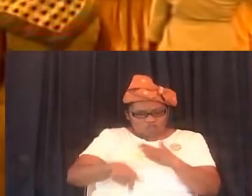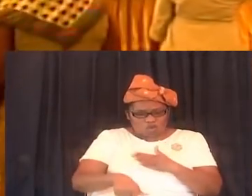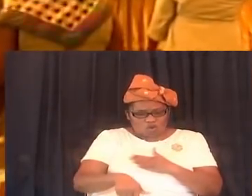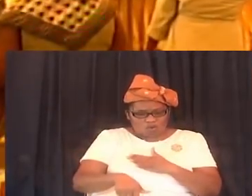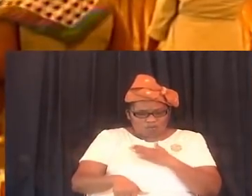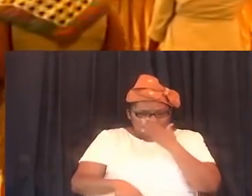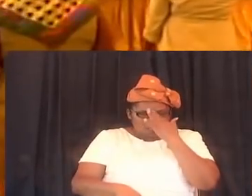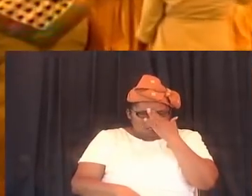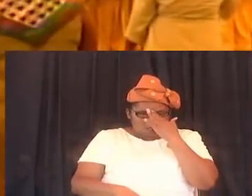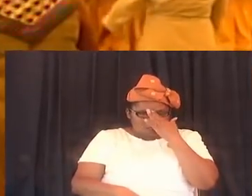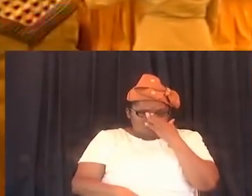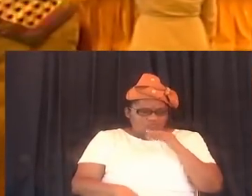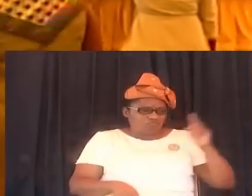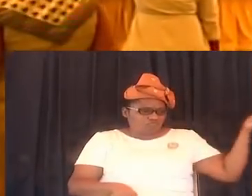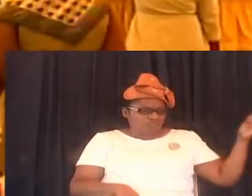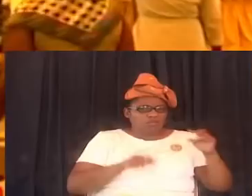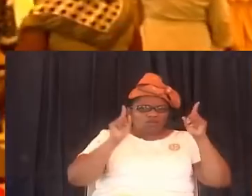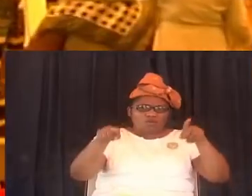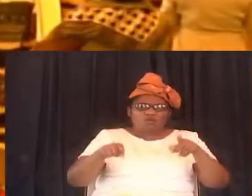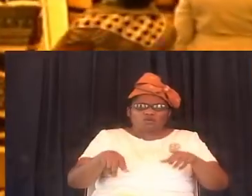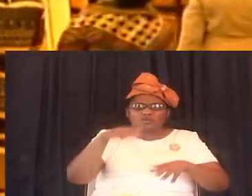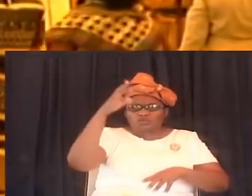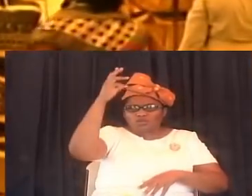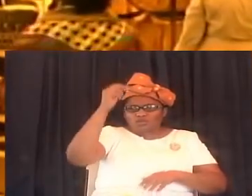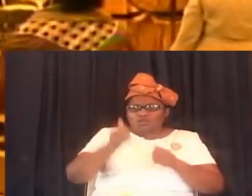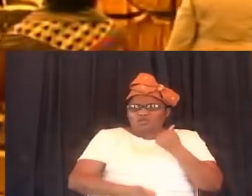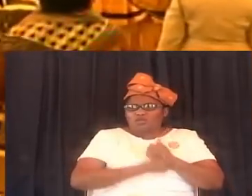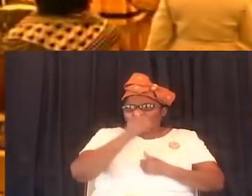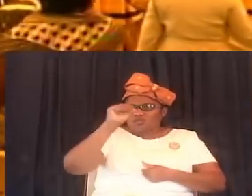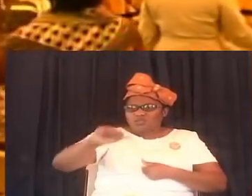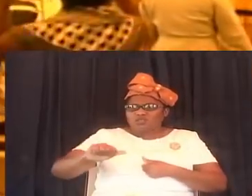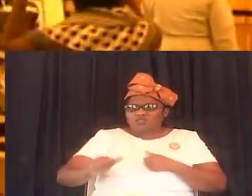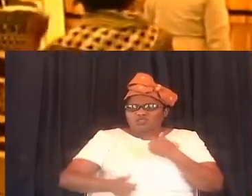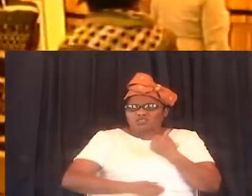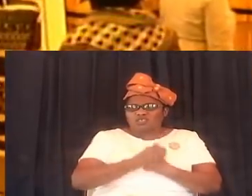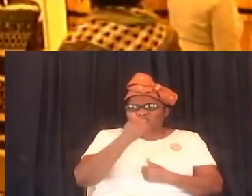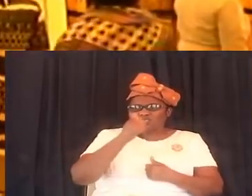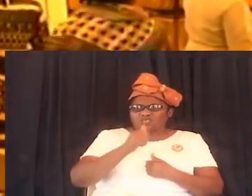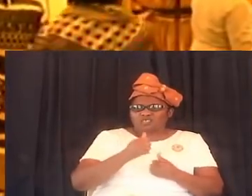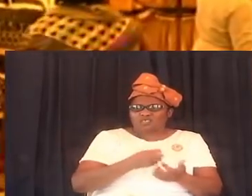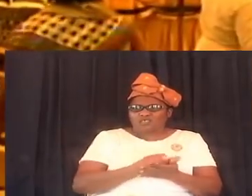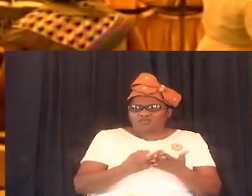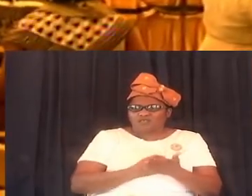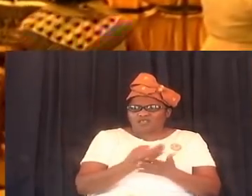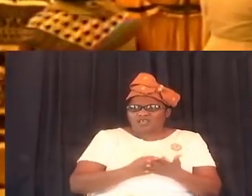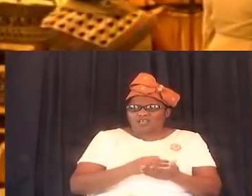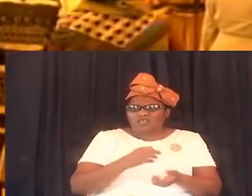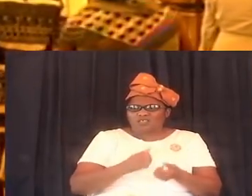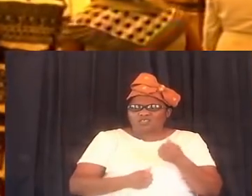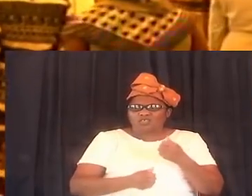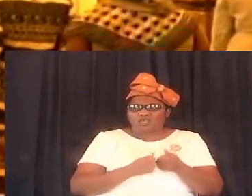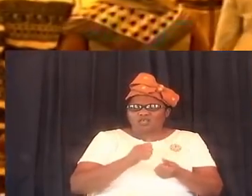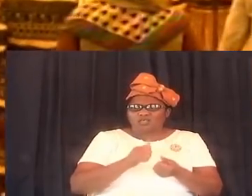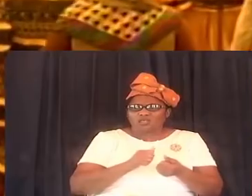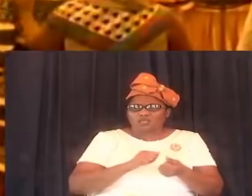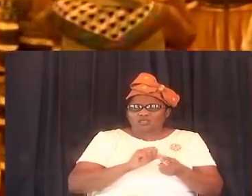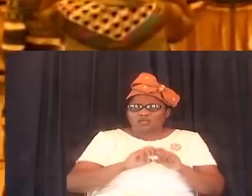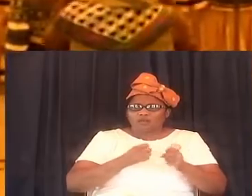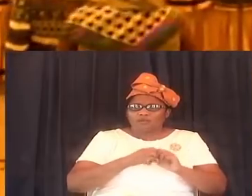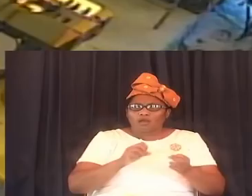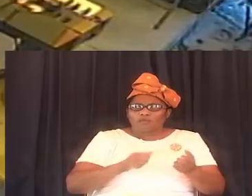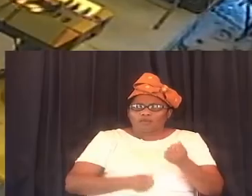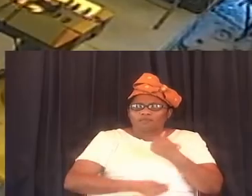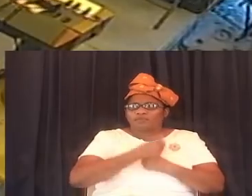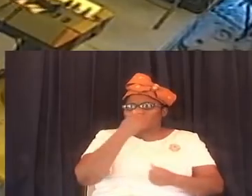I'm going to pull down. I'm going to pull down. Financial problem, I pull it down. Health crisis, I pull it